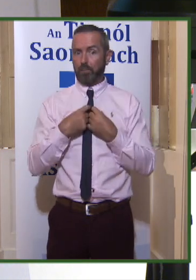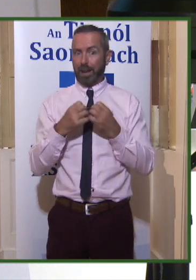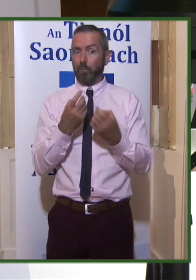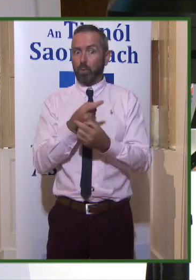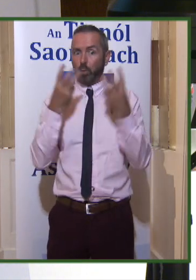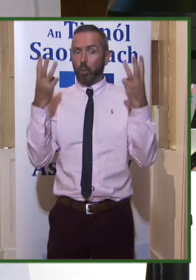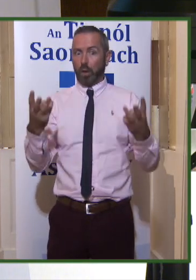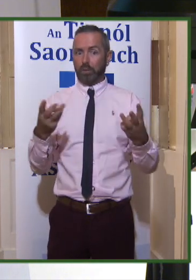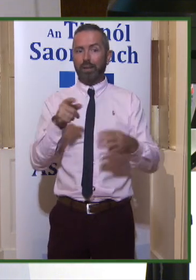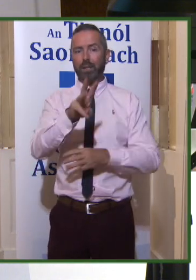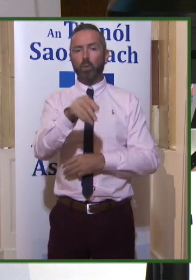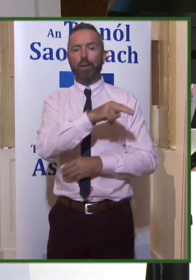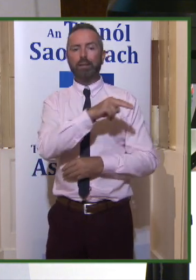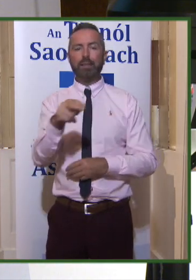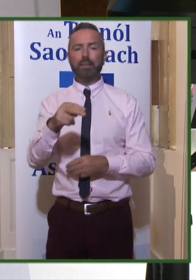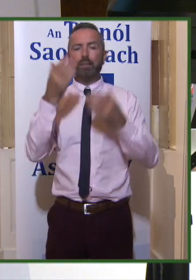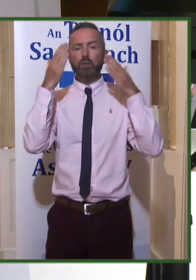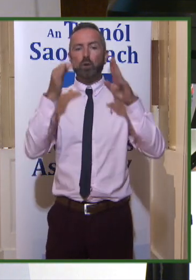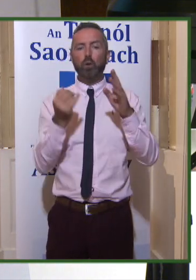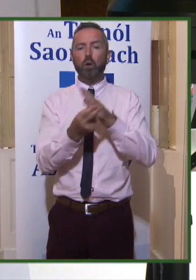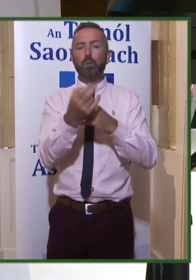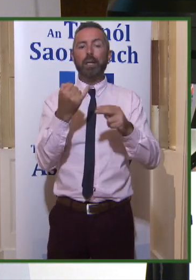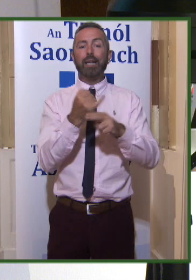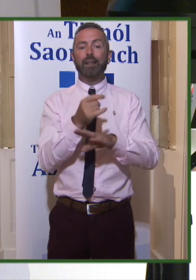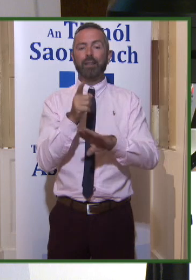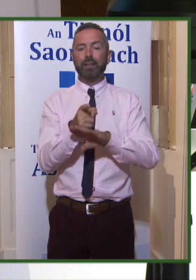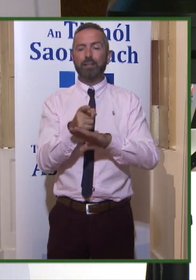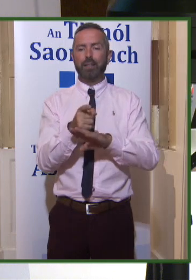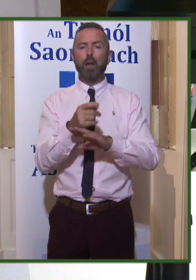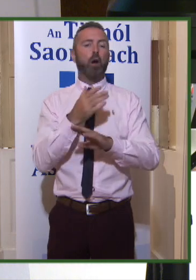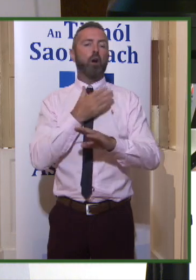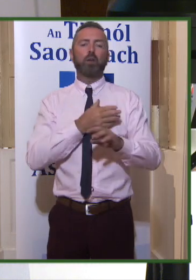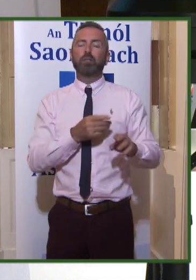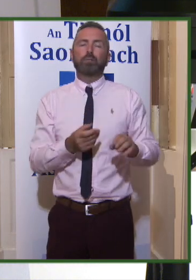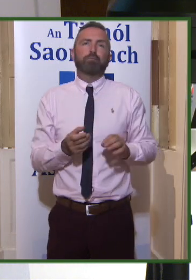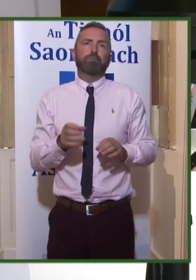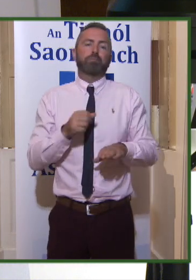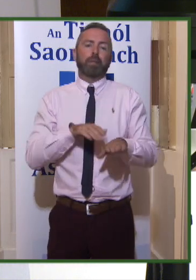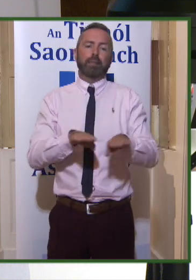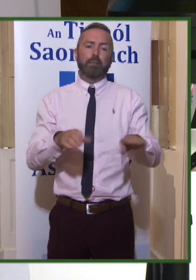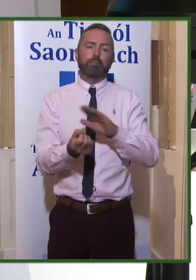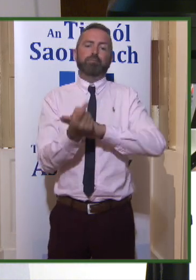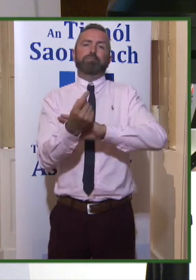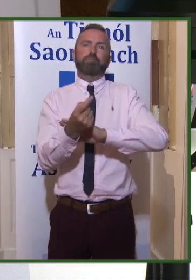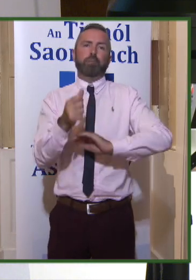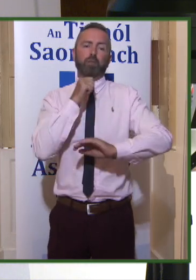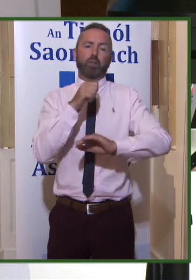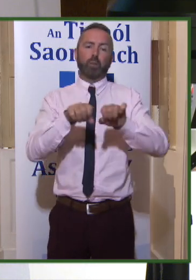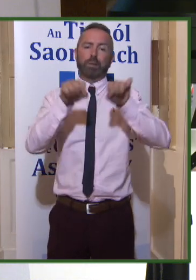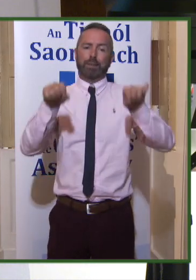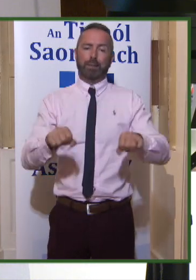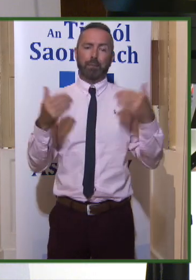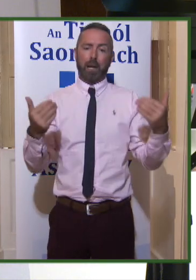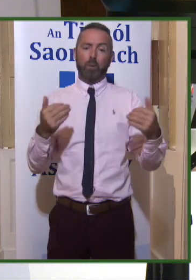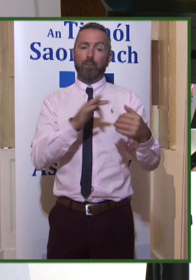is why it didn't appear. It just came up today, as currently there's no mechanism directly to remove, like from the electorate